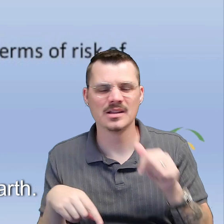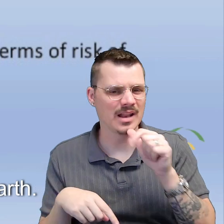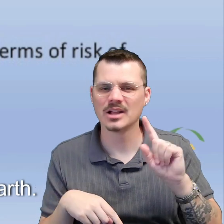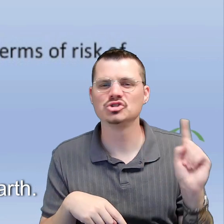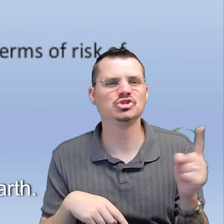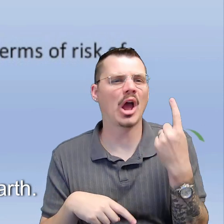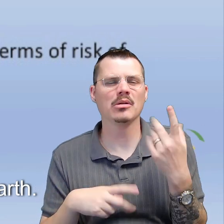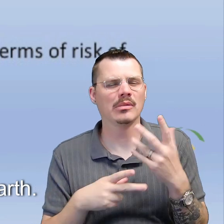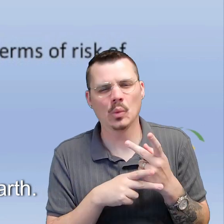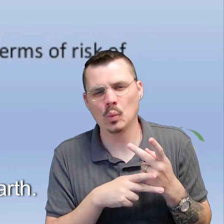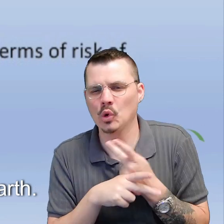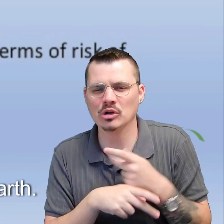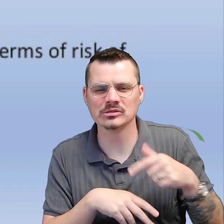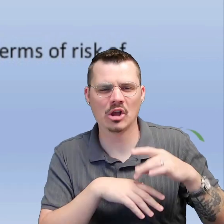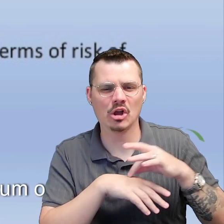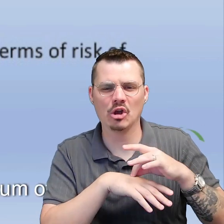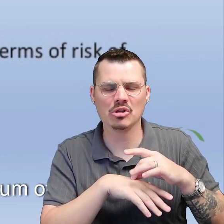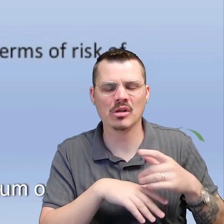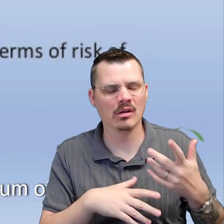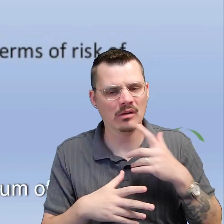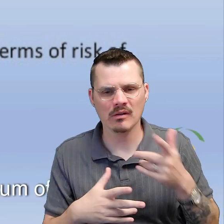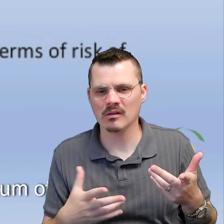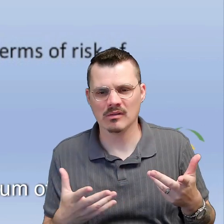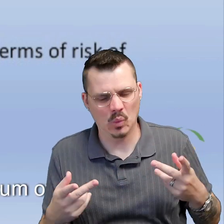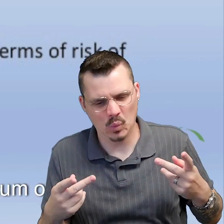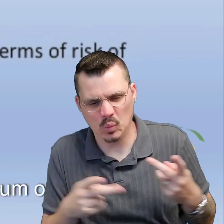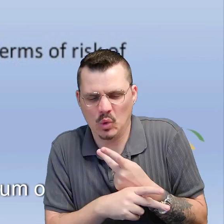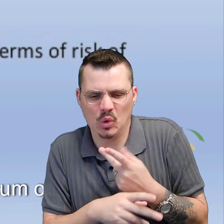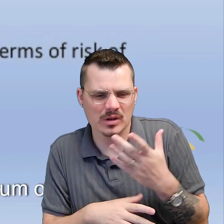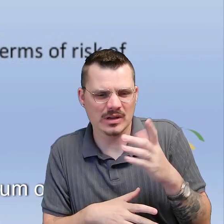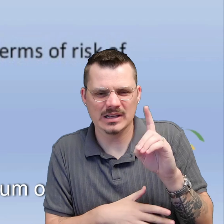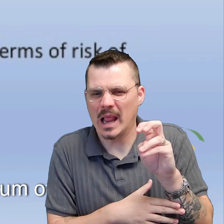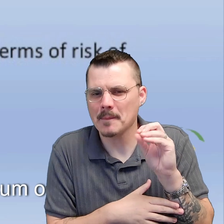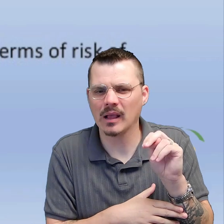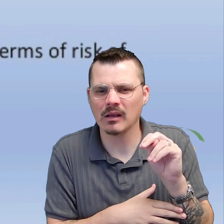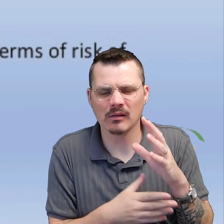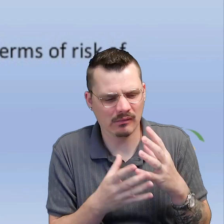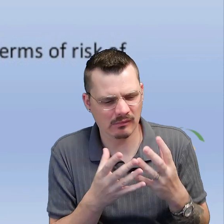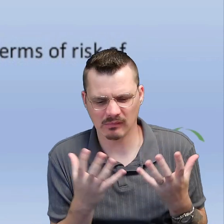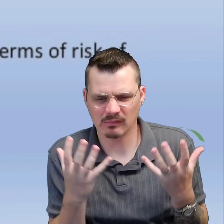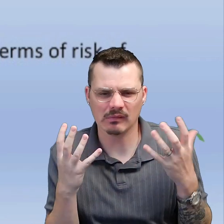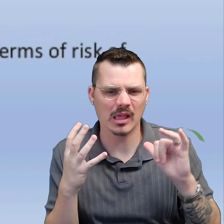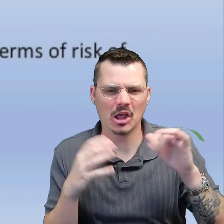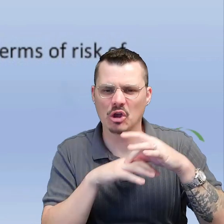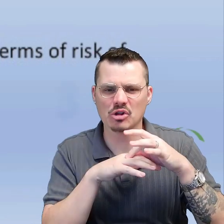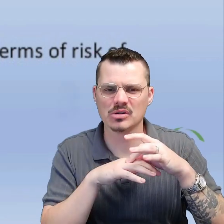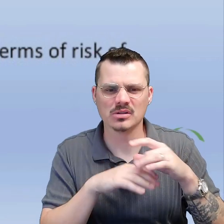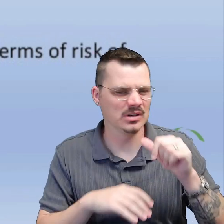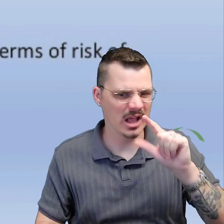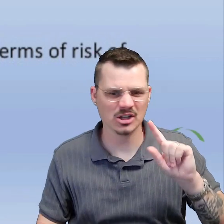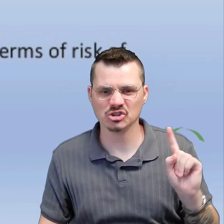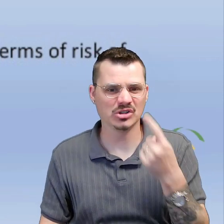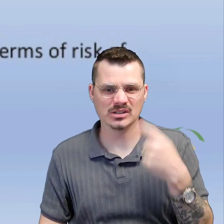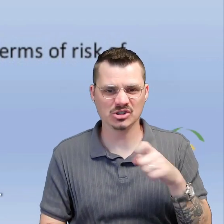aren't just kind of scum of the earth. They are the ultimate demon spawn scum of the earth. They shouldn't